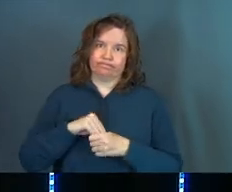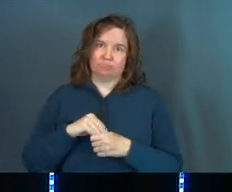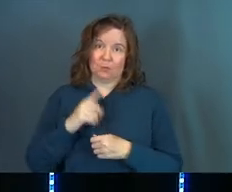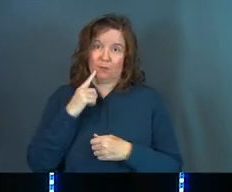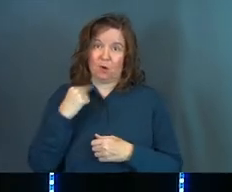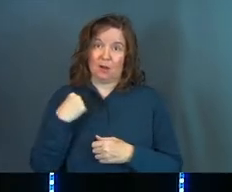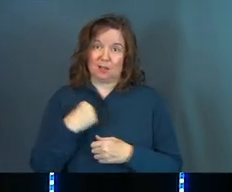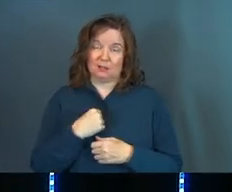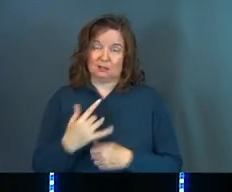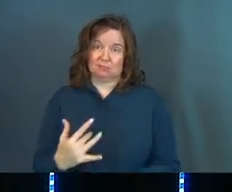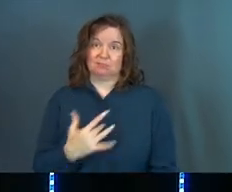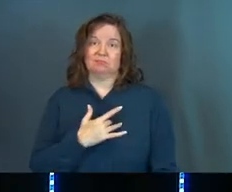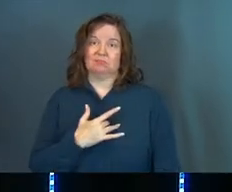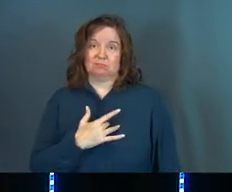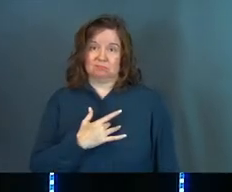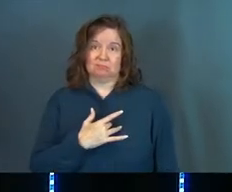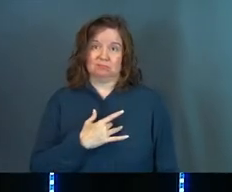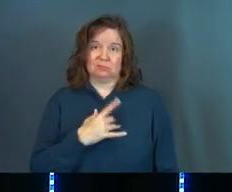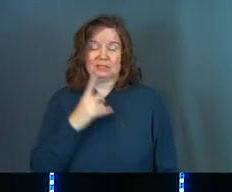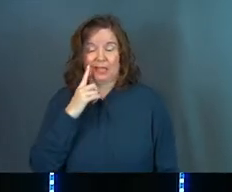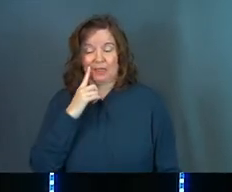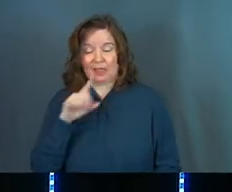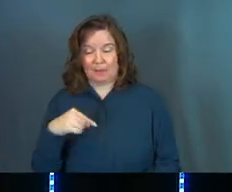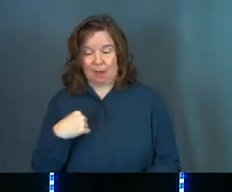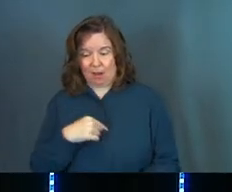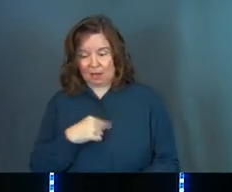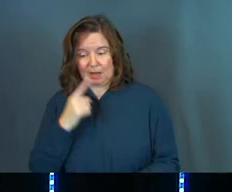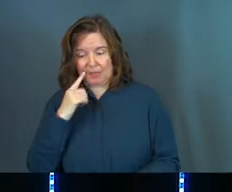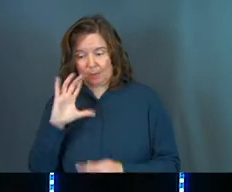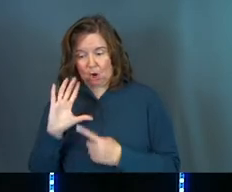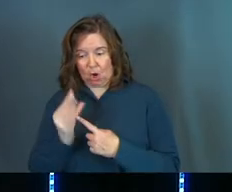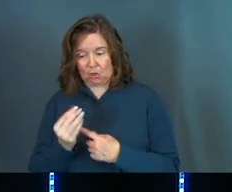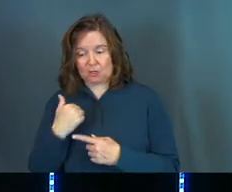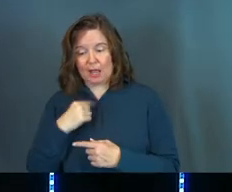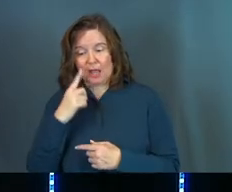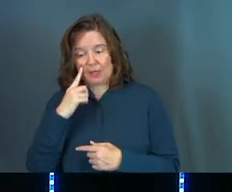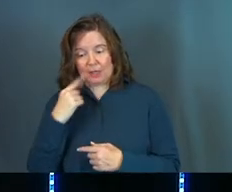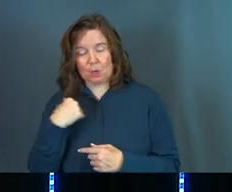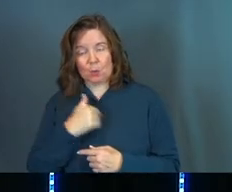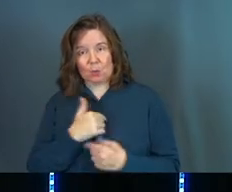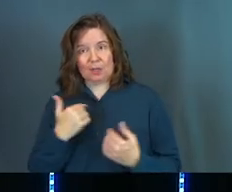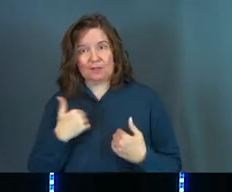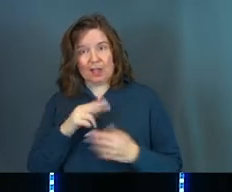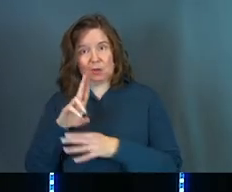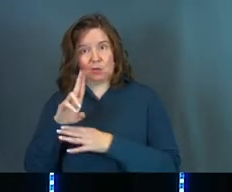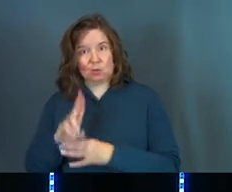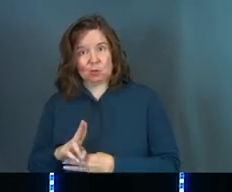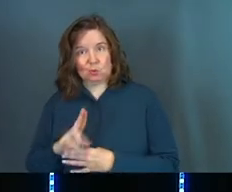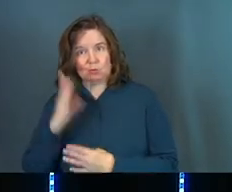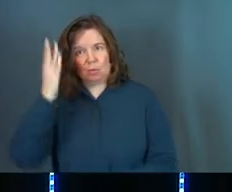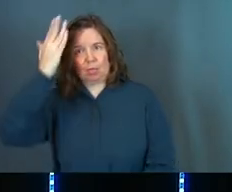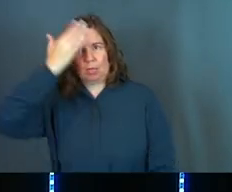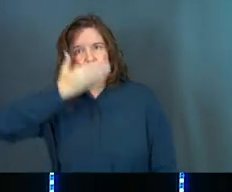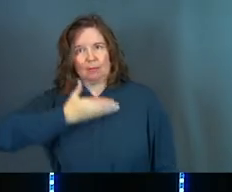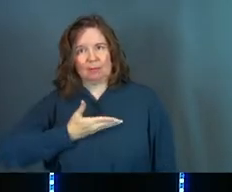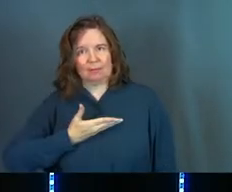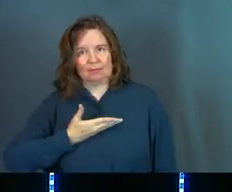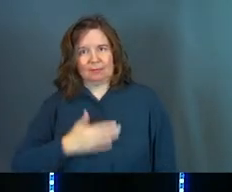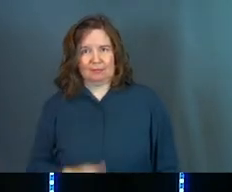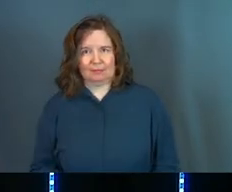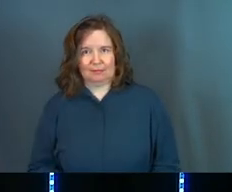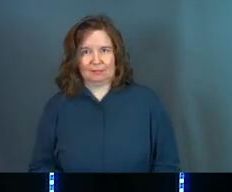us. Because I think about us and I think about our culture, and I think we've gotten used to invisibility.